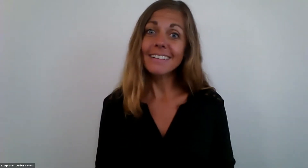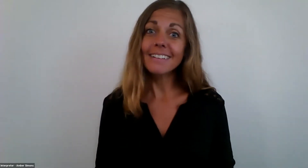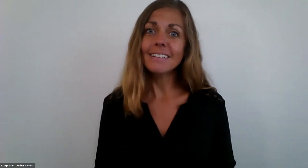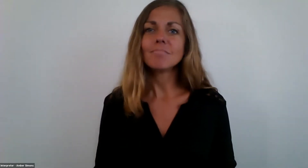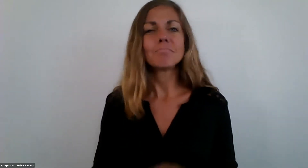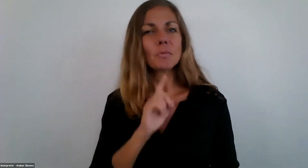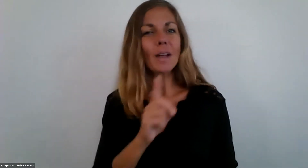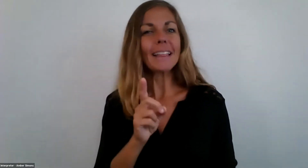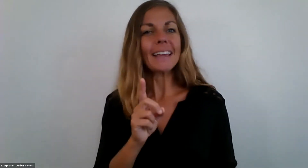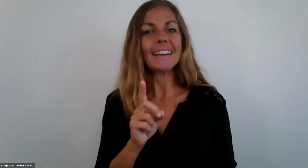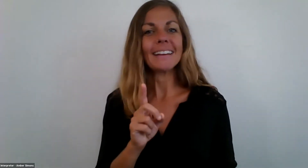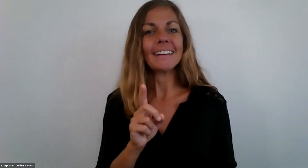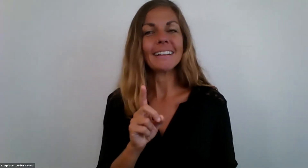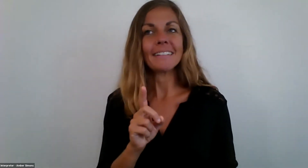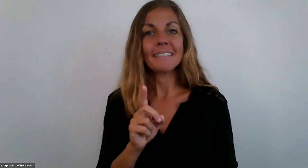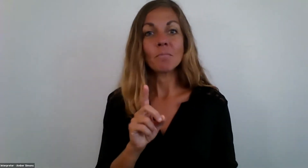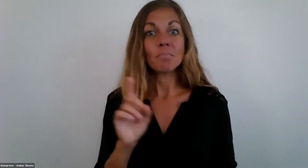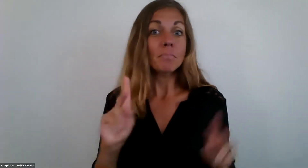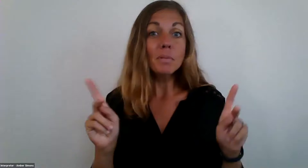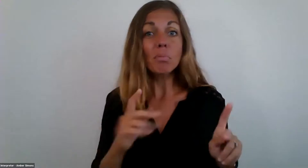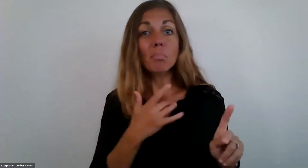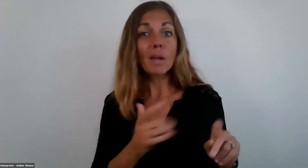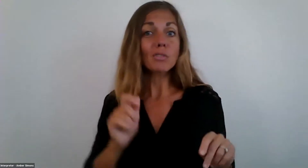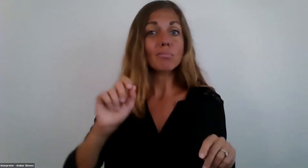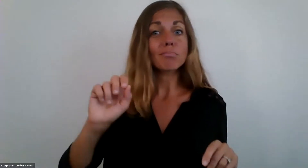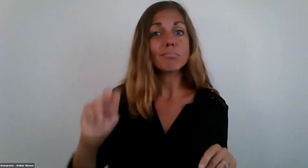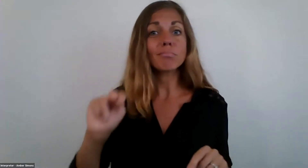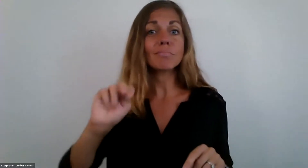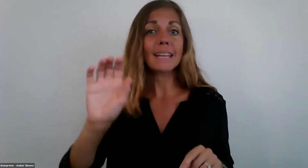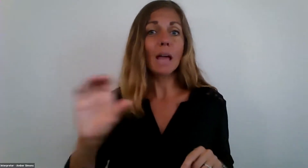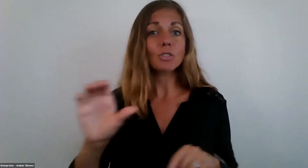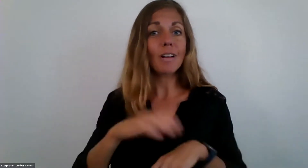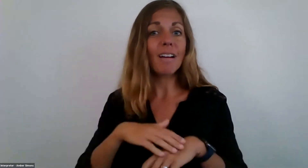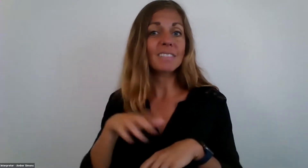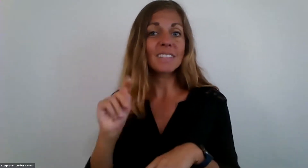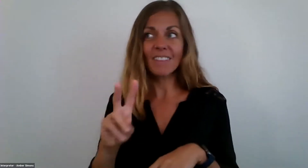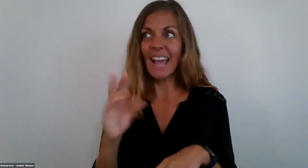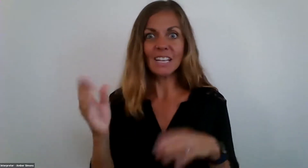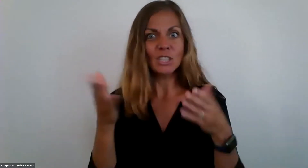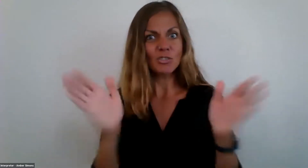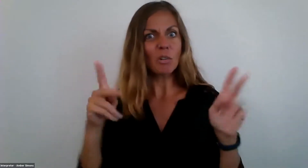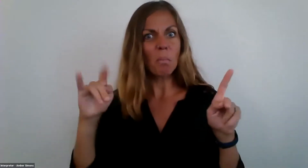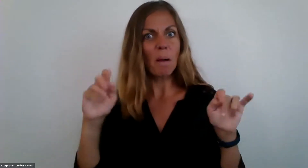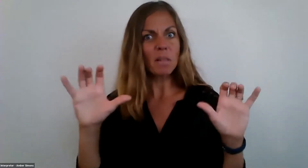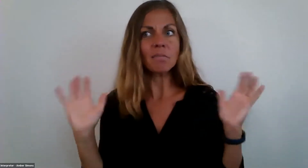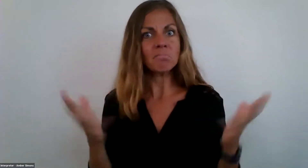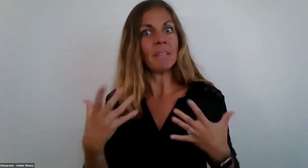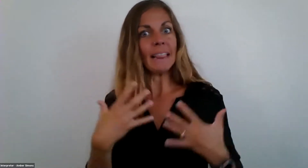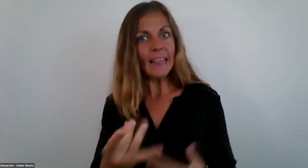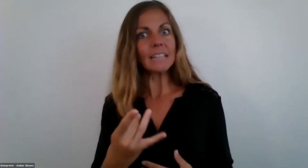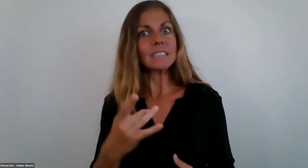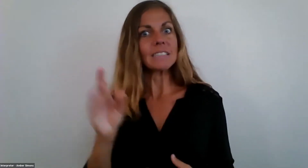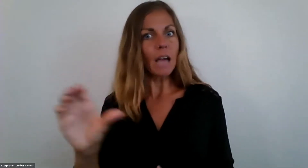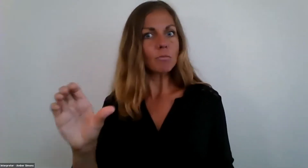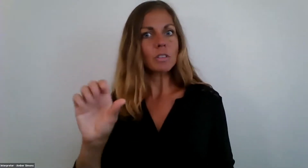just captioning on television and how the fact that the general public likes captioning on television so much